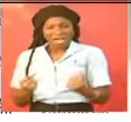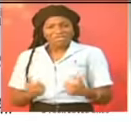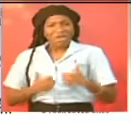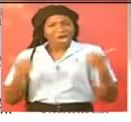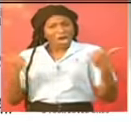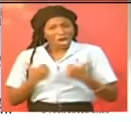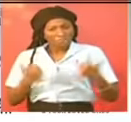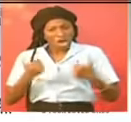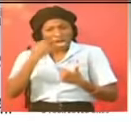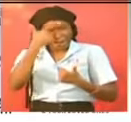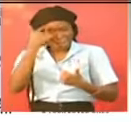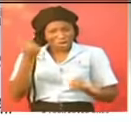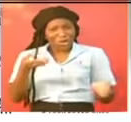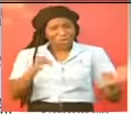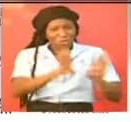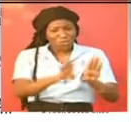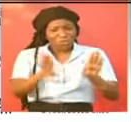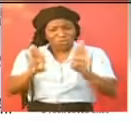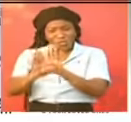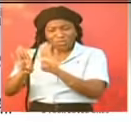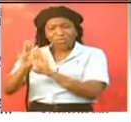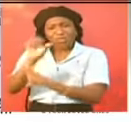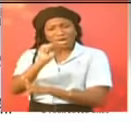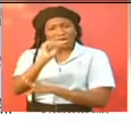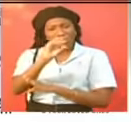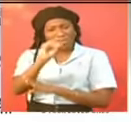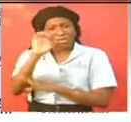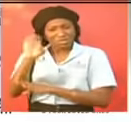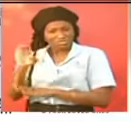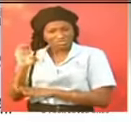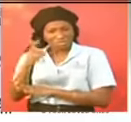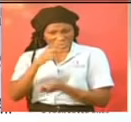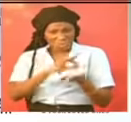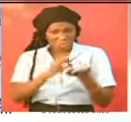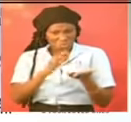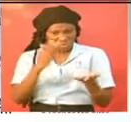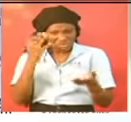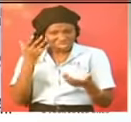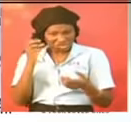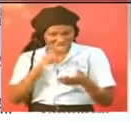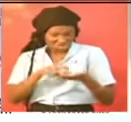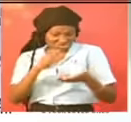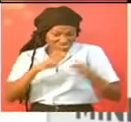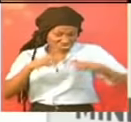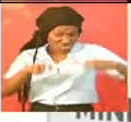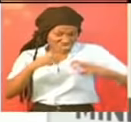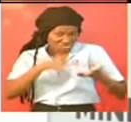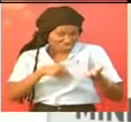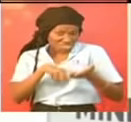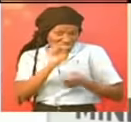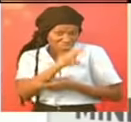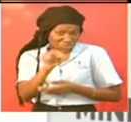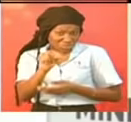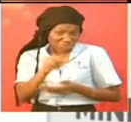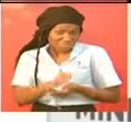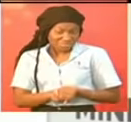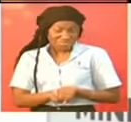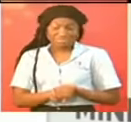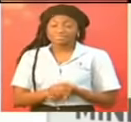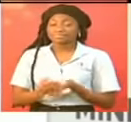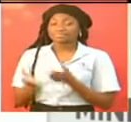Ms. Boucher. So, well, of course, I would have submitted information on behalf of the Directorate of Women's